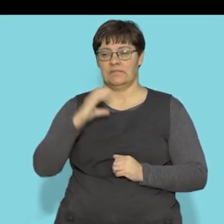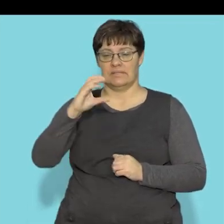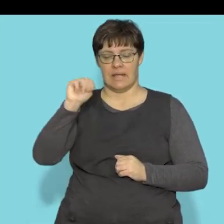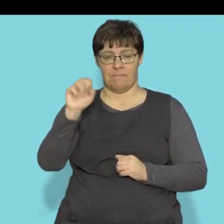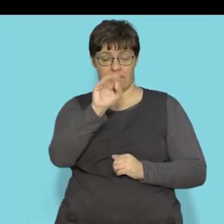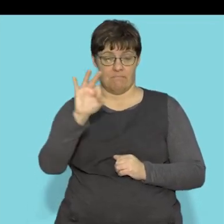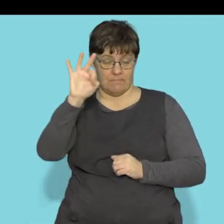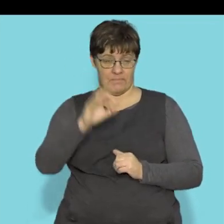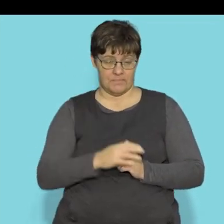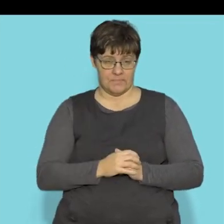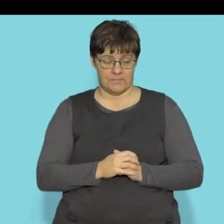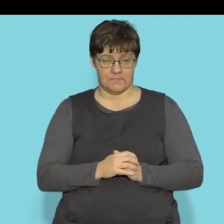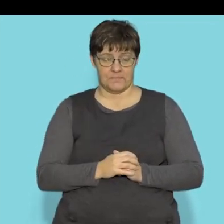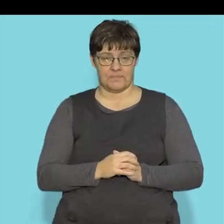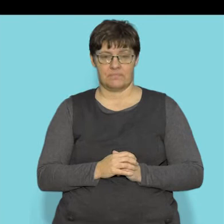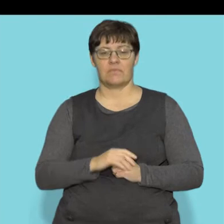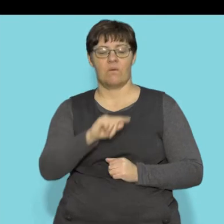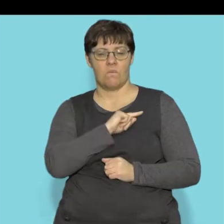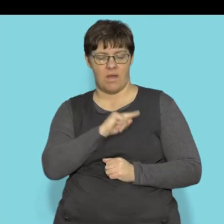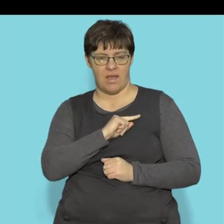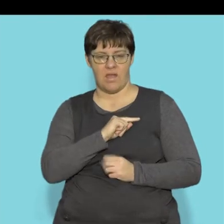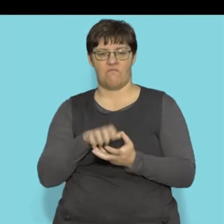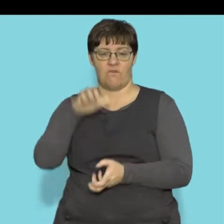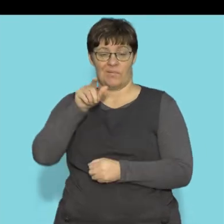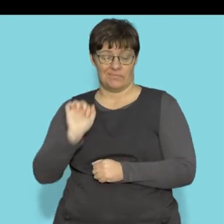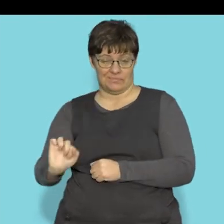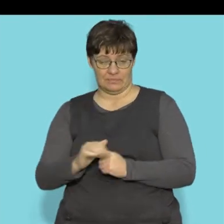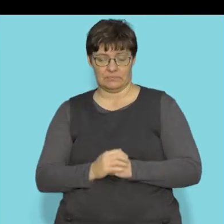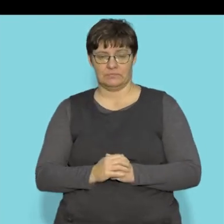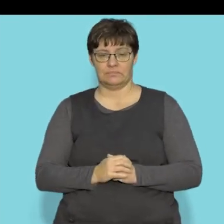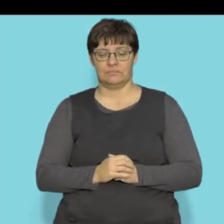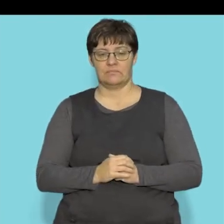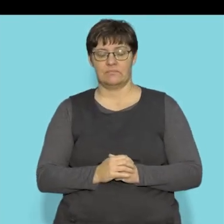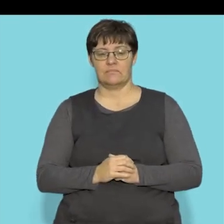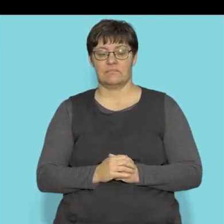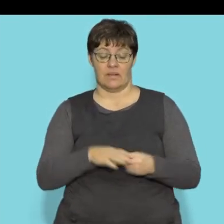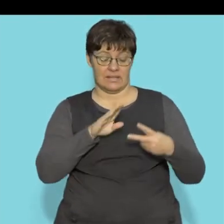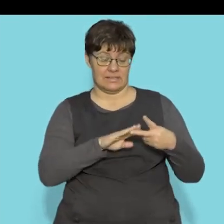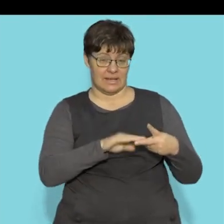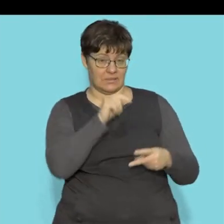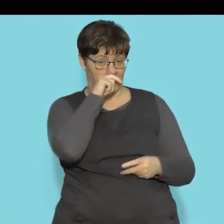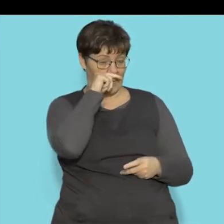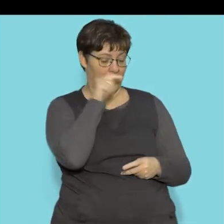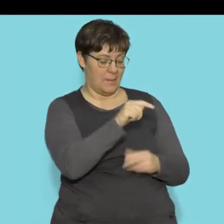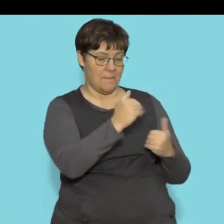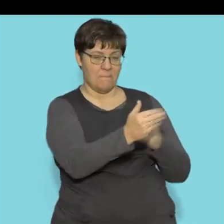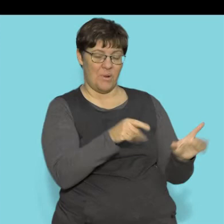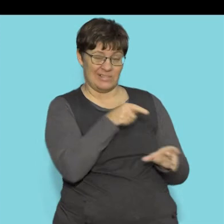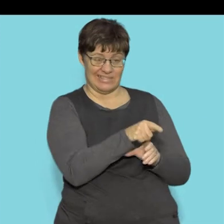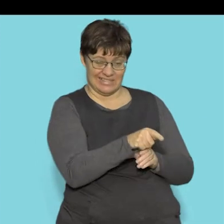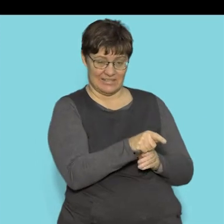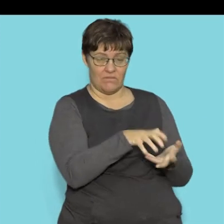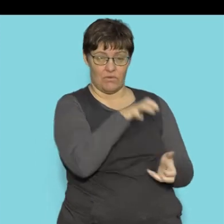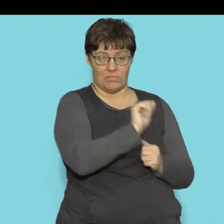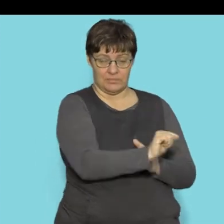and we know it's centimeters cubed because it is in fact volume. Now we're going to work out the volume of the box,